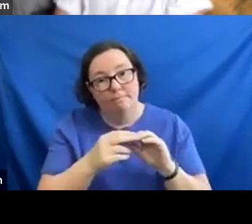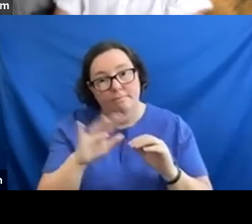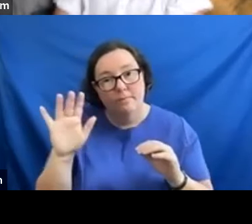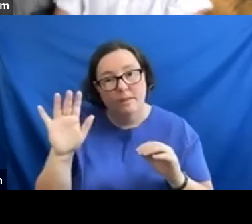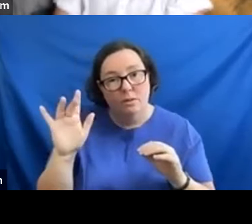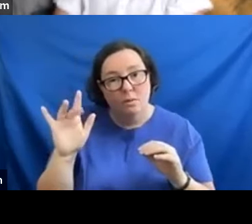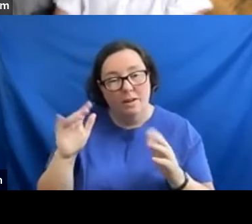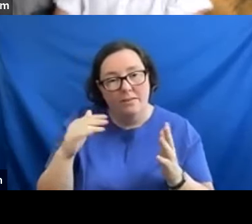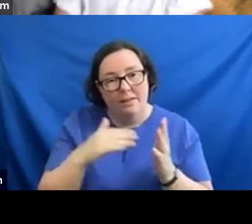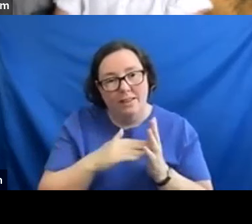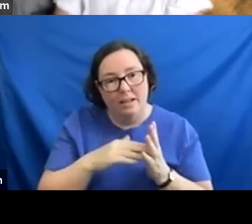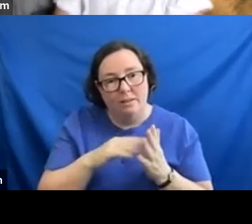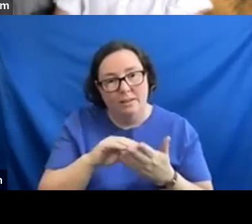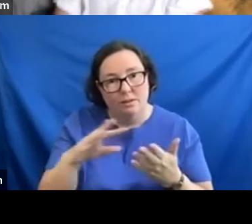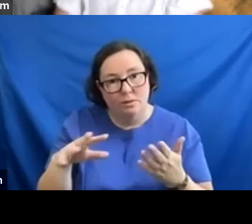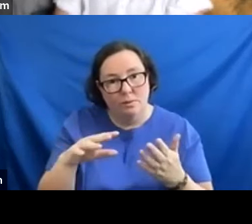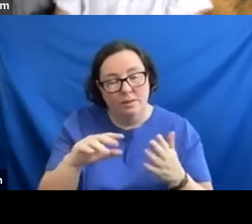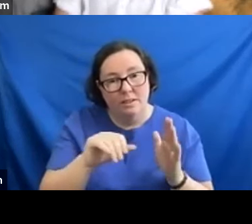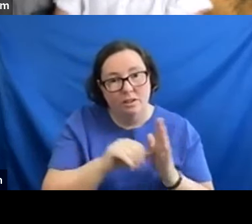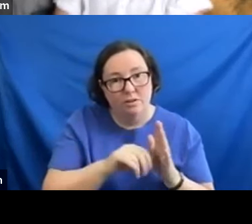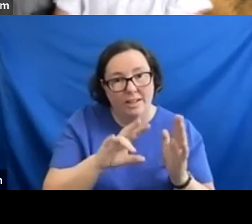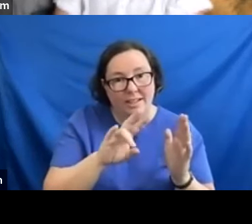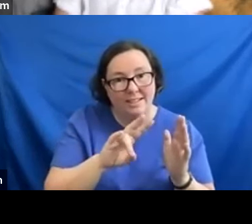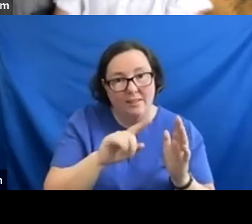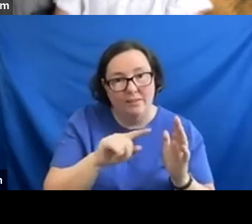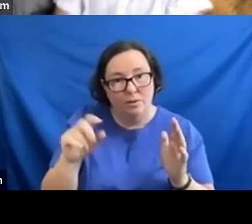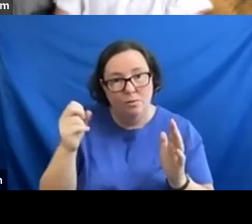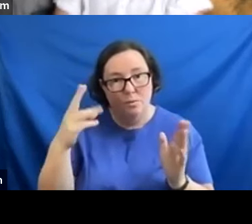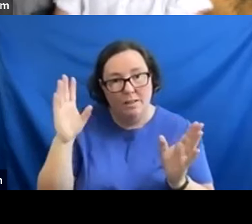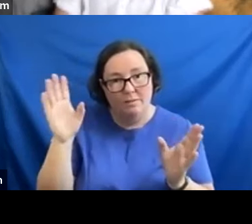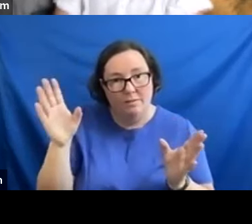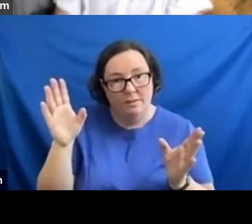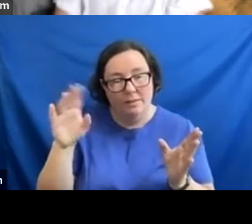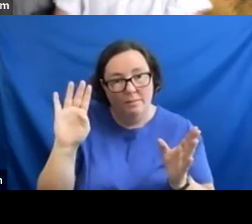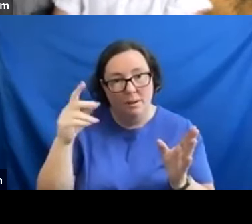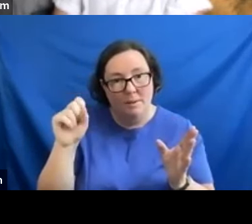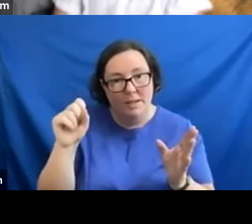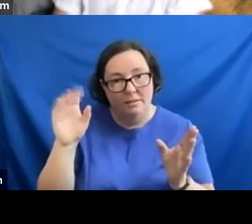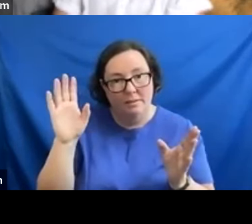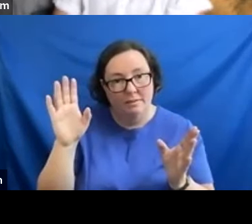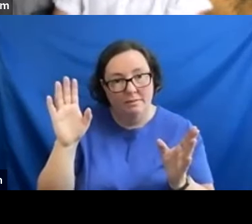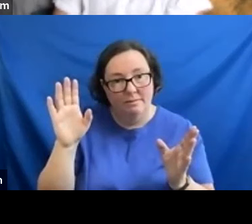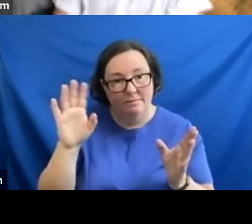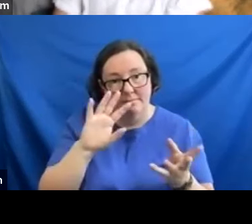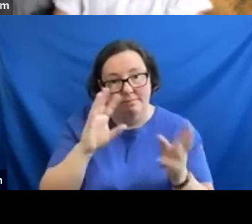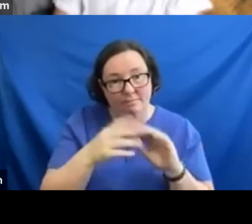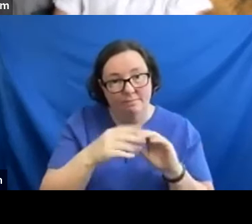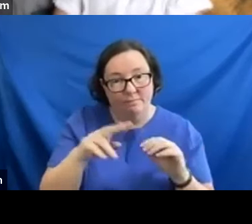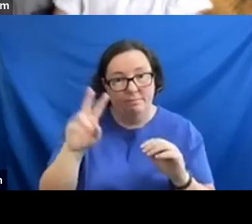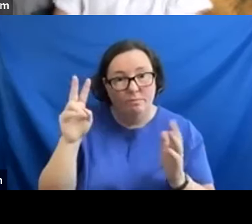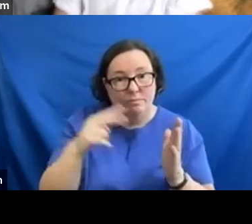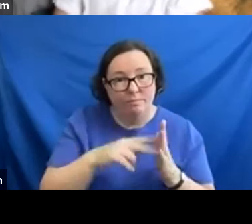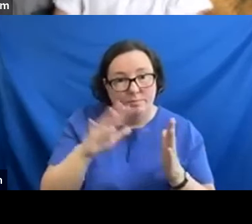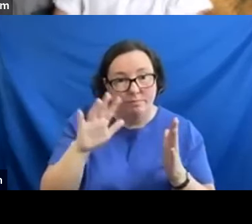25,000 students in grade 7 through 12 in BPS who